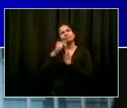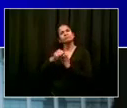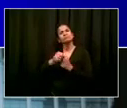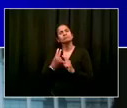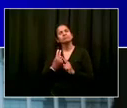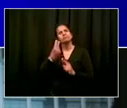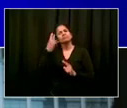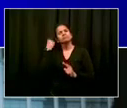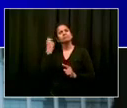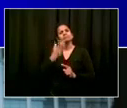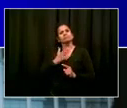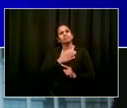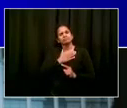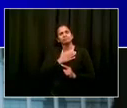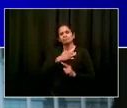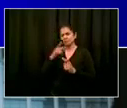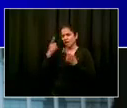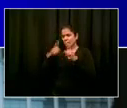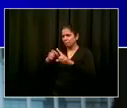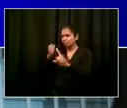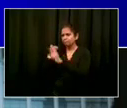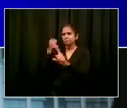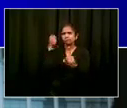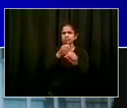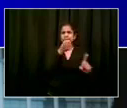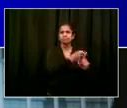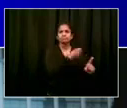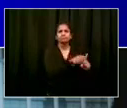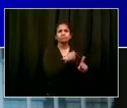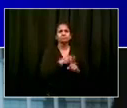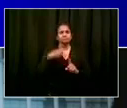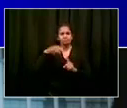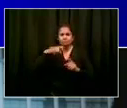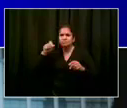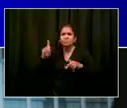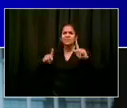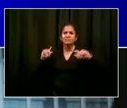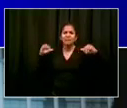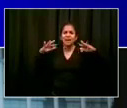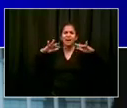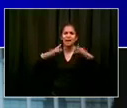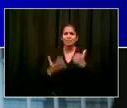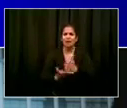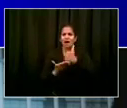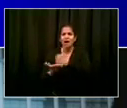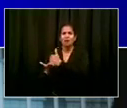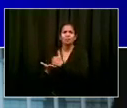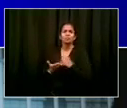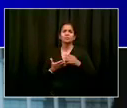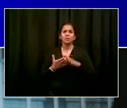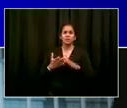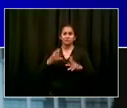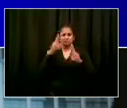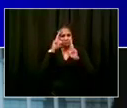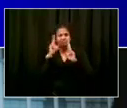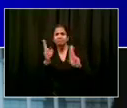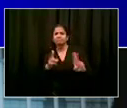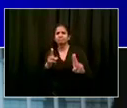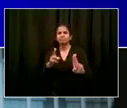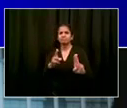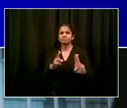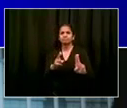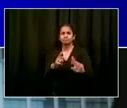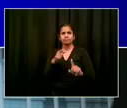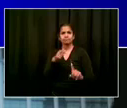of us. But we also have to remember how this city showed the whole world the